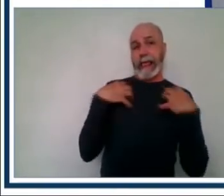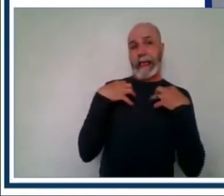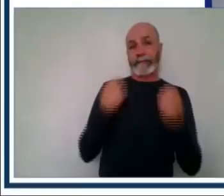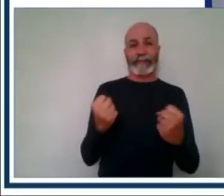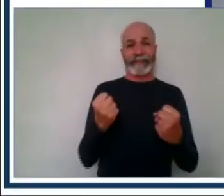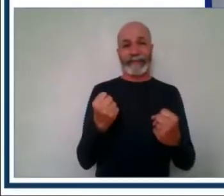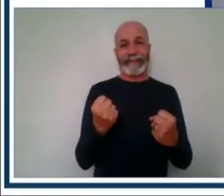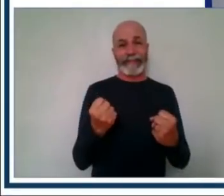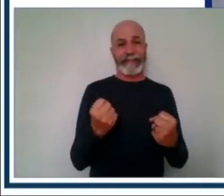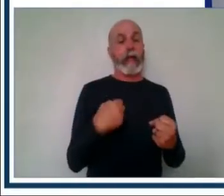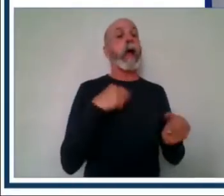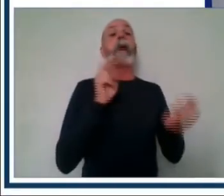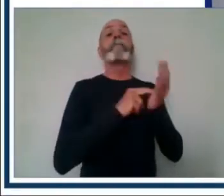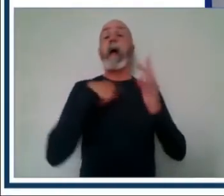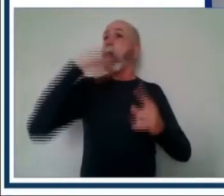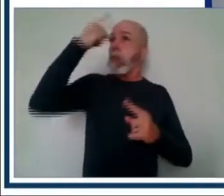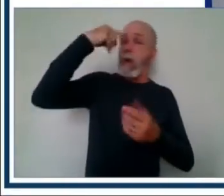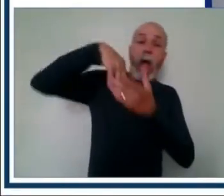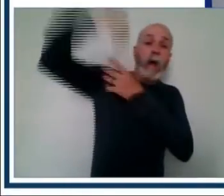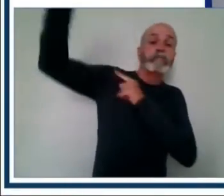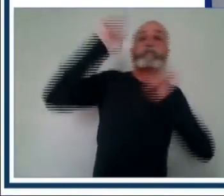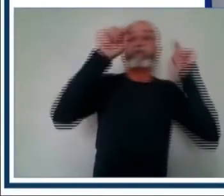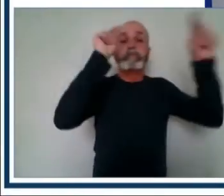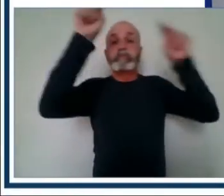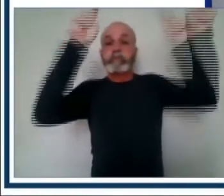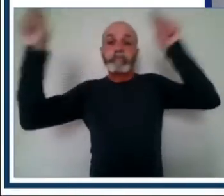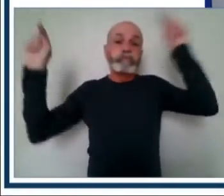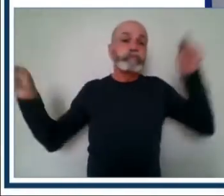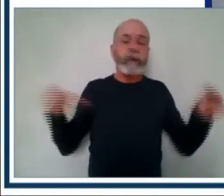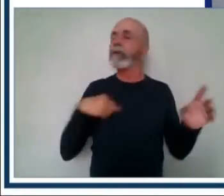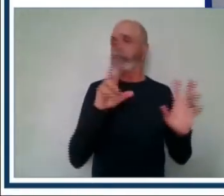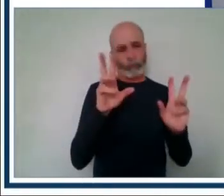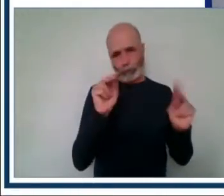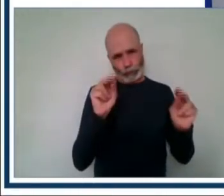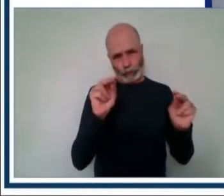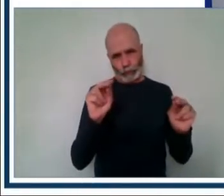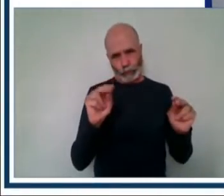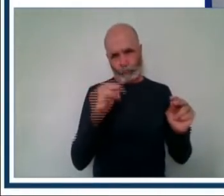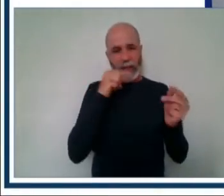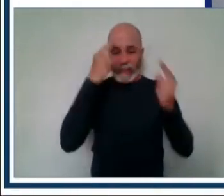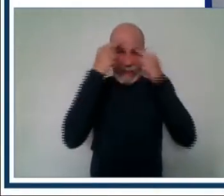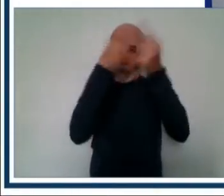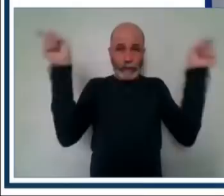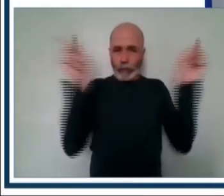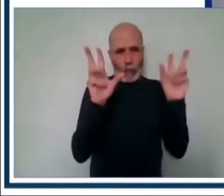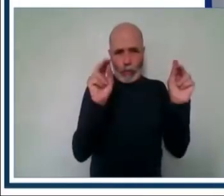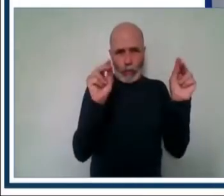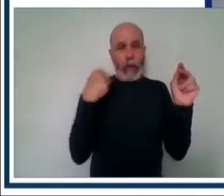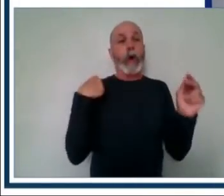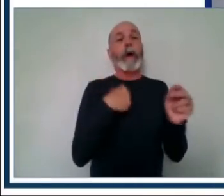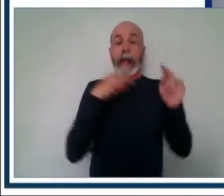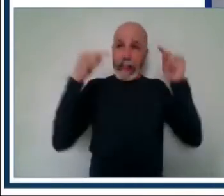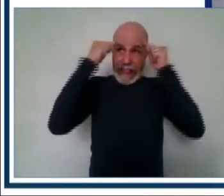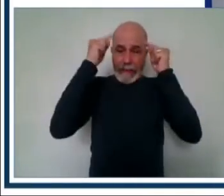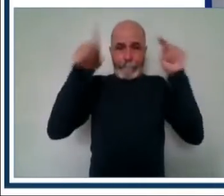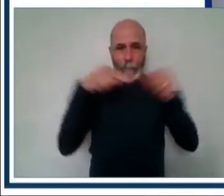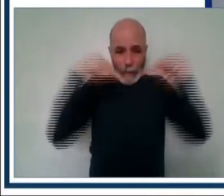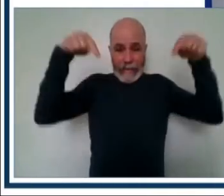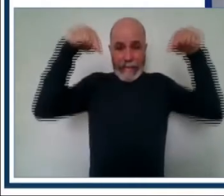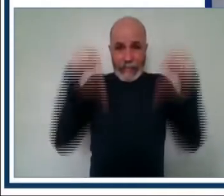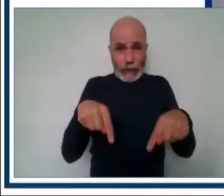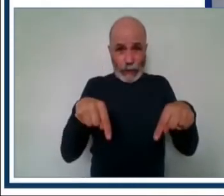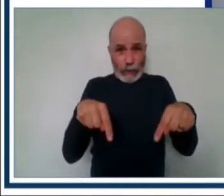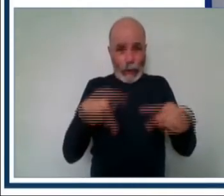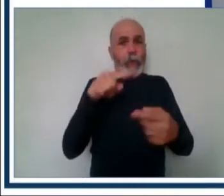borders right now. I think the quicker to the point Dr. Strang raised, short-term pain is long-term